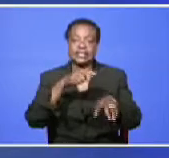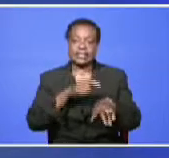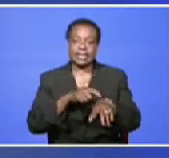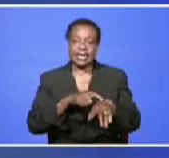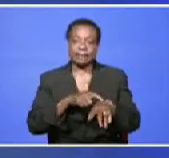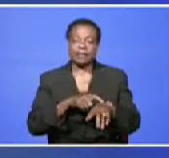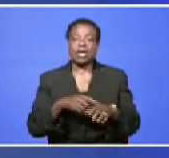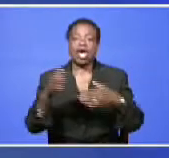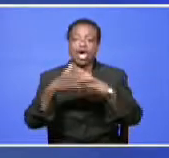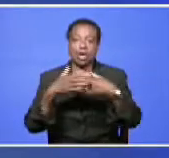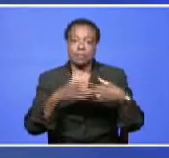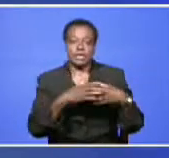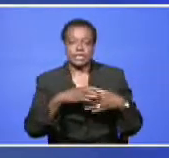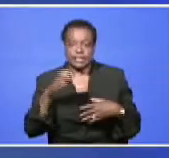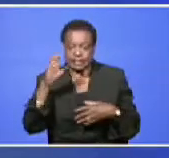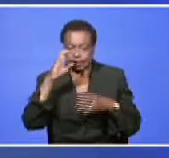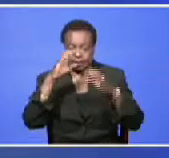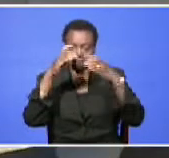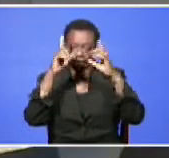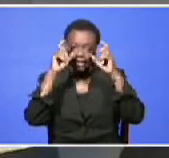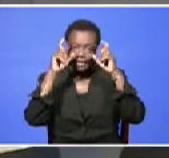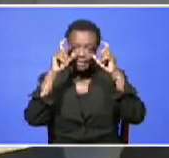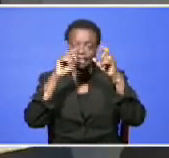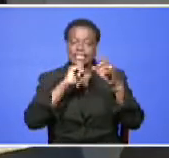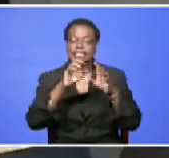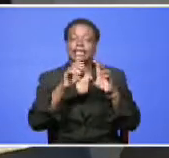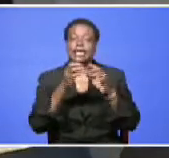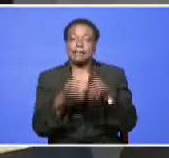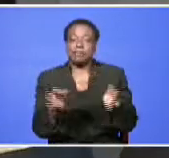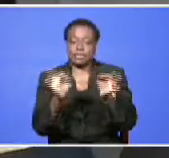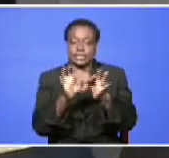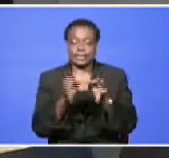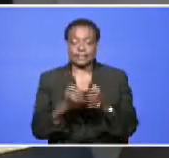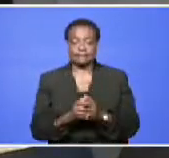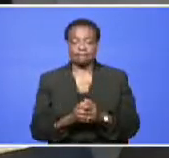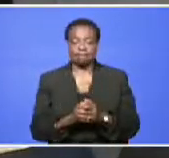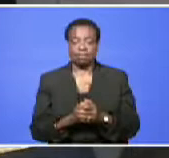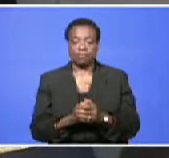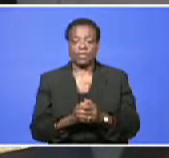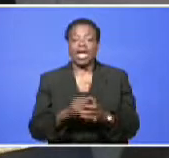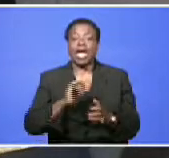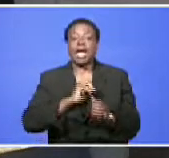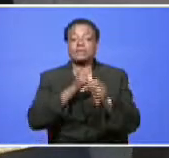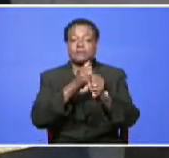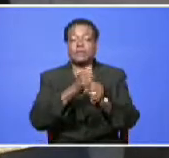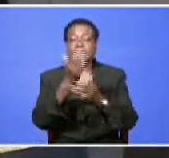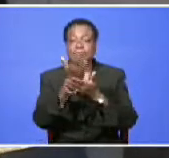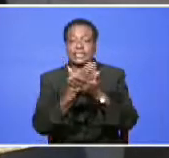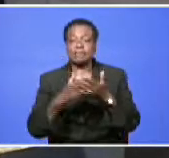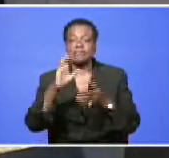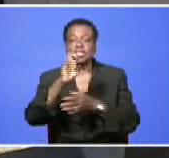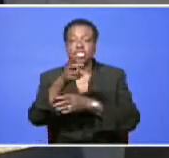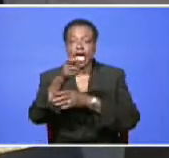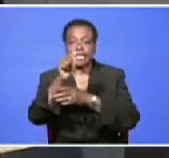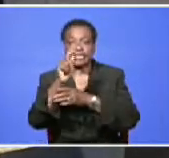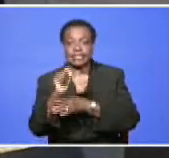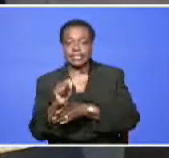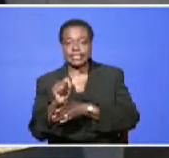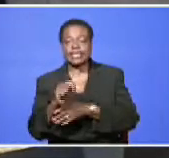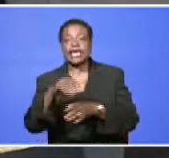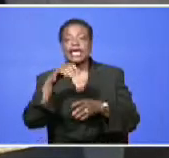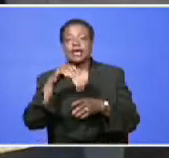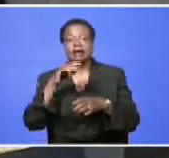to keeping crime at bay. I was following, some of the chats into the early hours of this